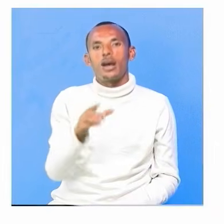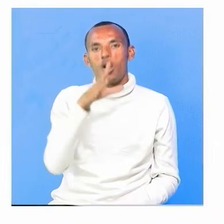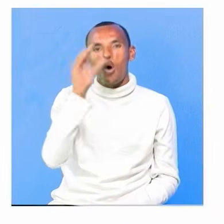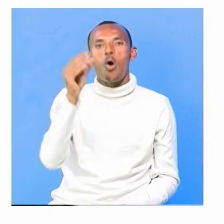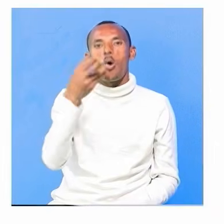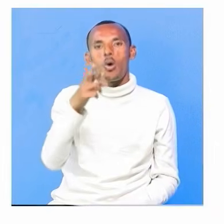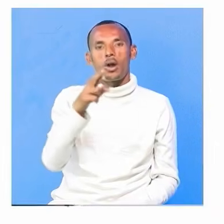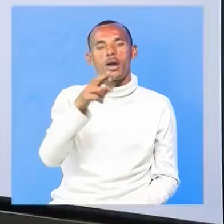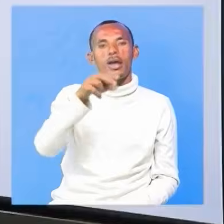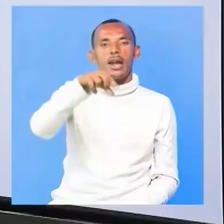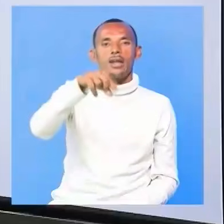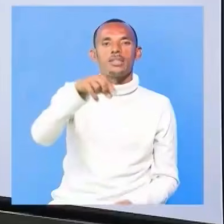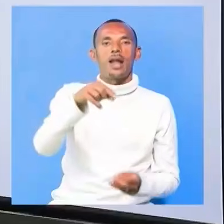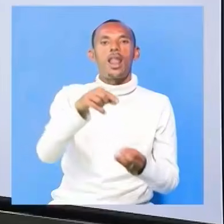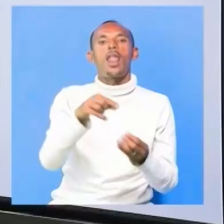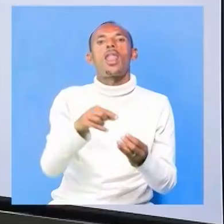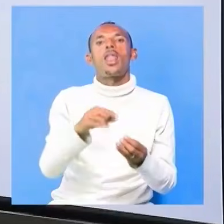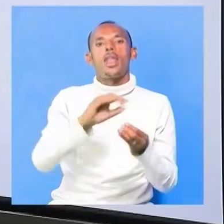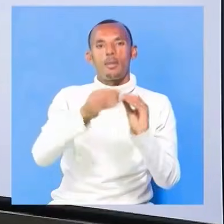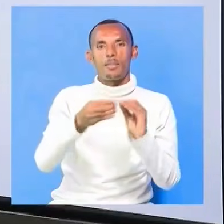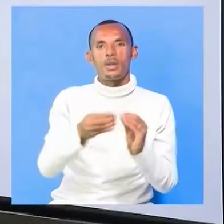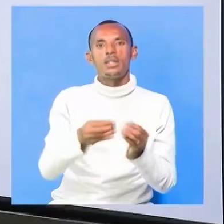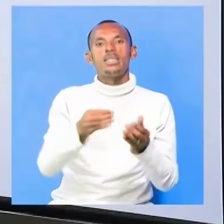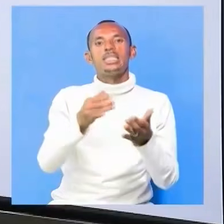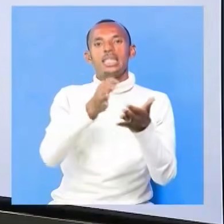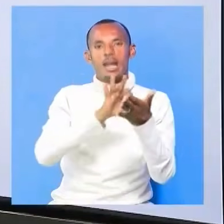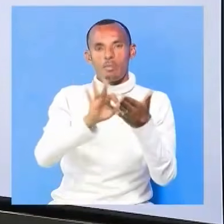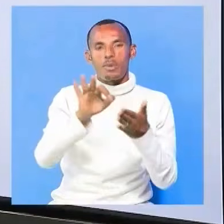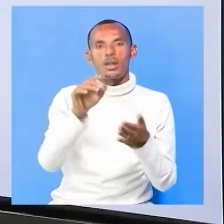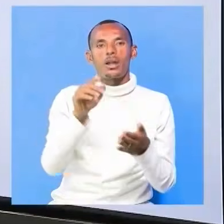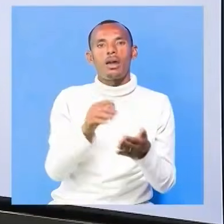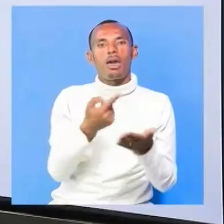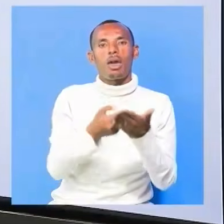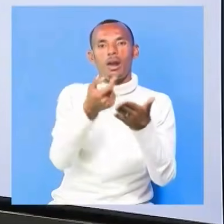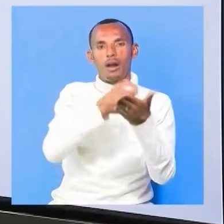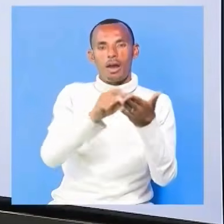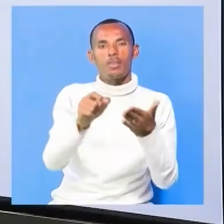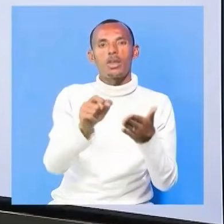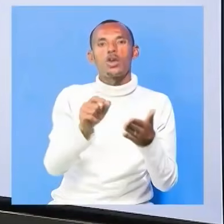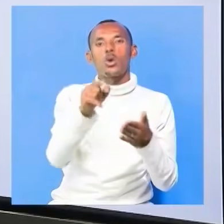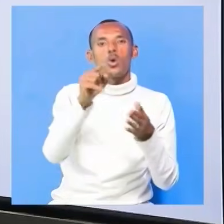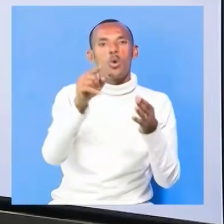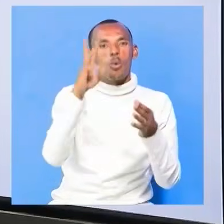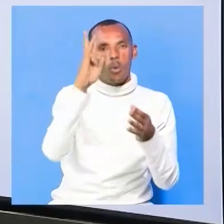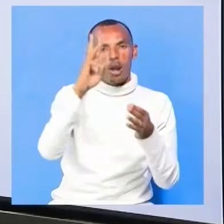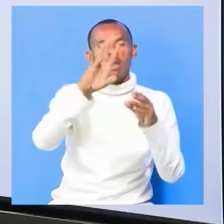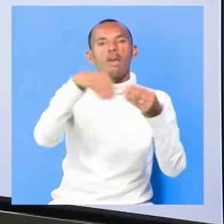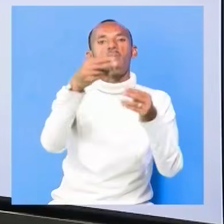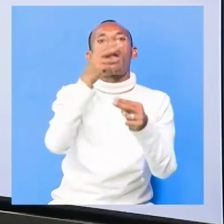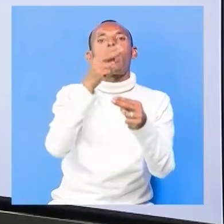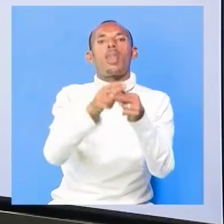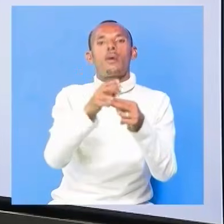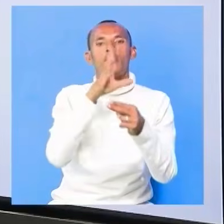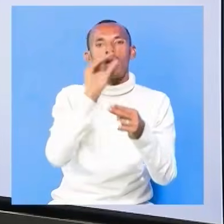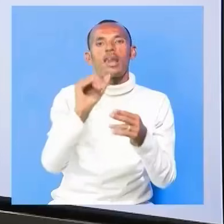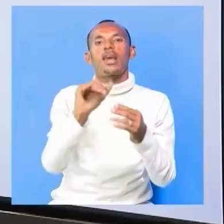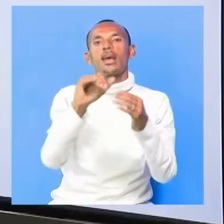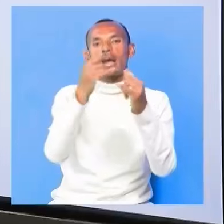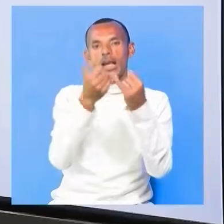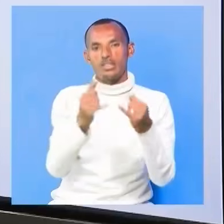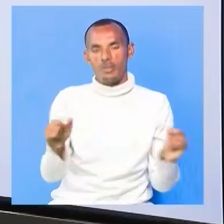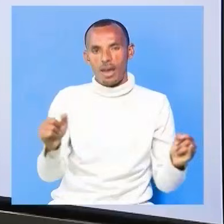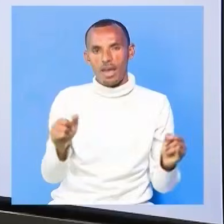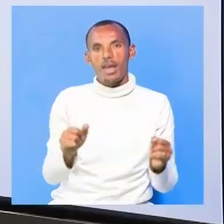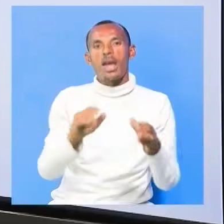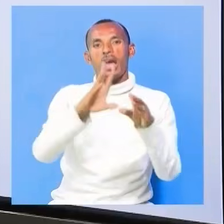number. Okay? For the number that I'm going to write here, you will give a name and classify